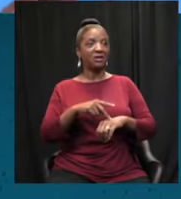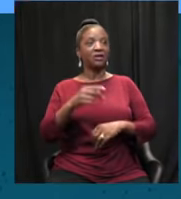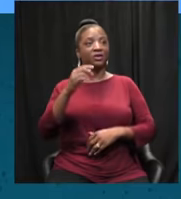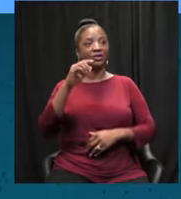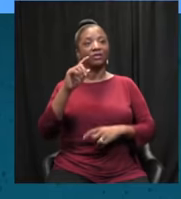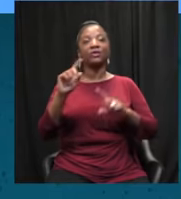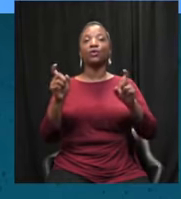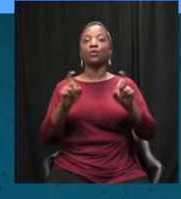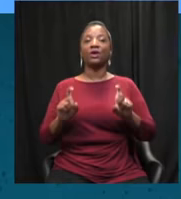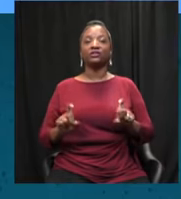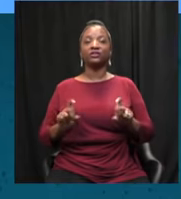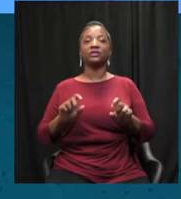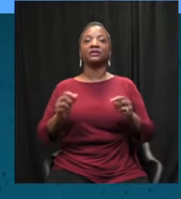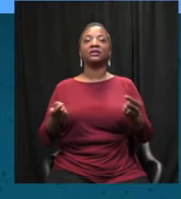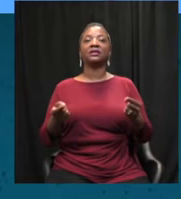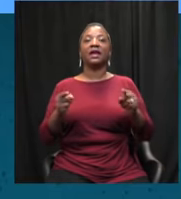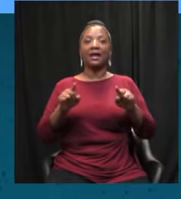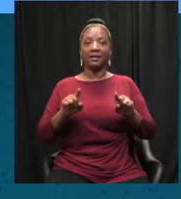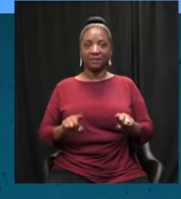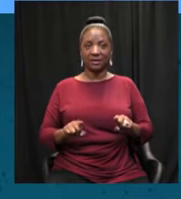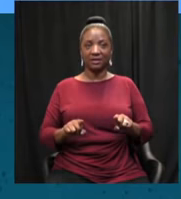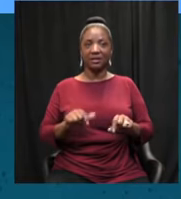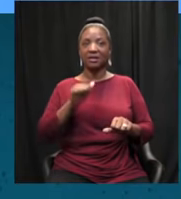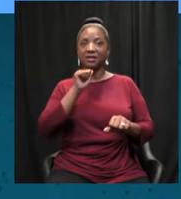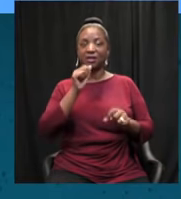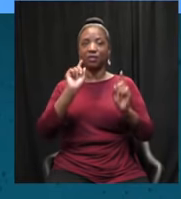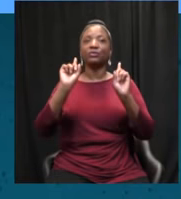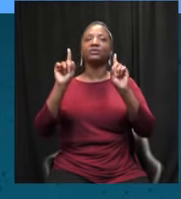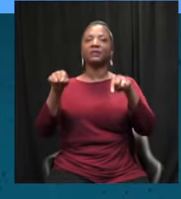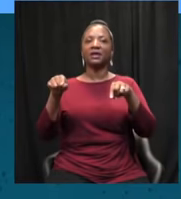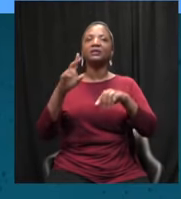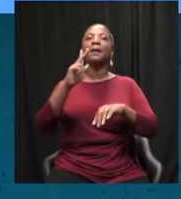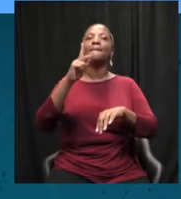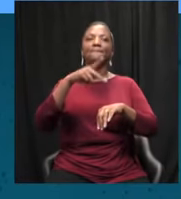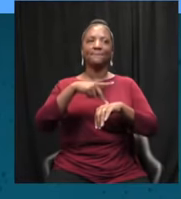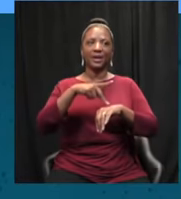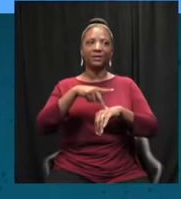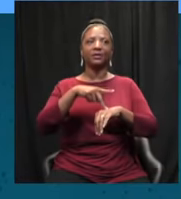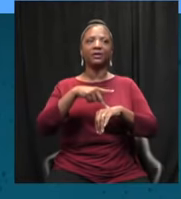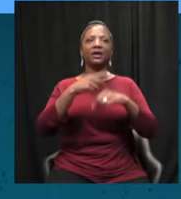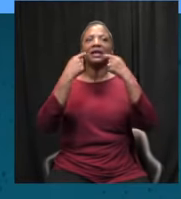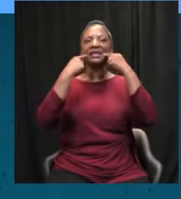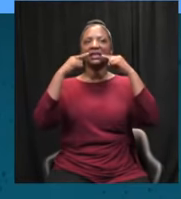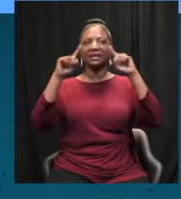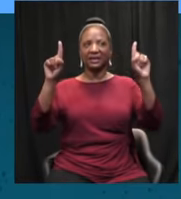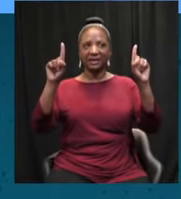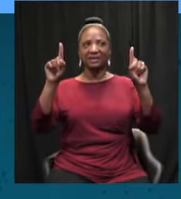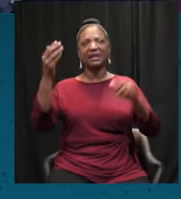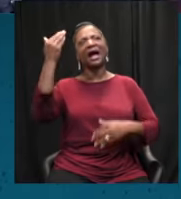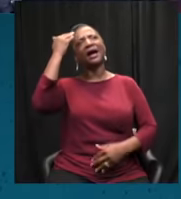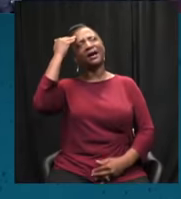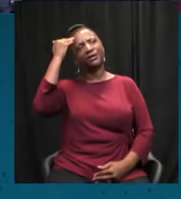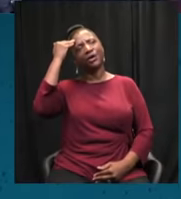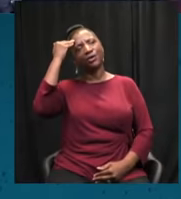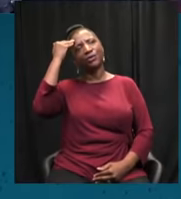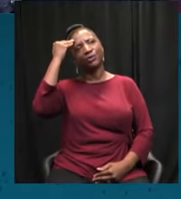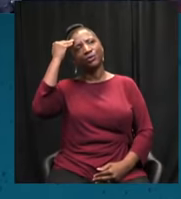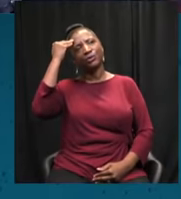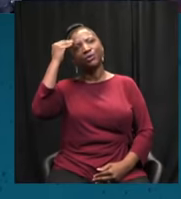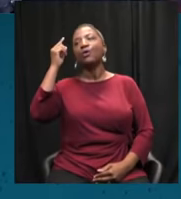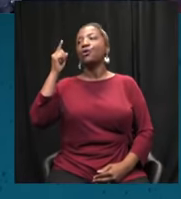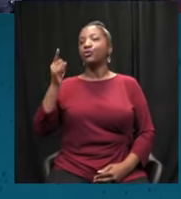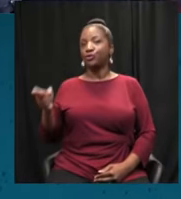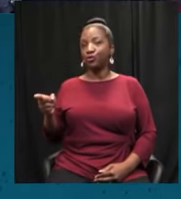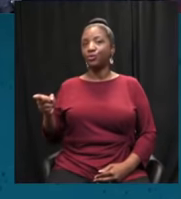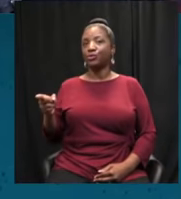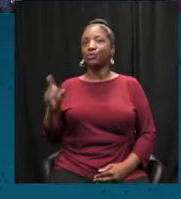nobody else responds, Peter, the spokesman of the group, yells out, I got the answer. You are Christ, Son